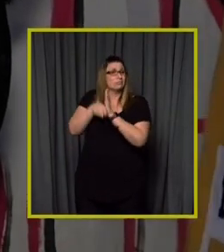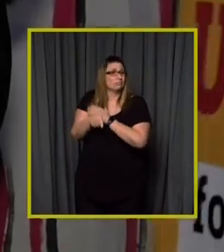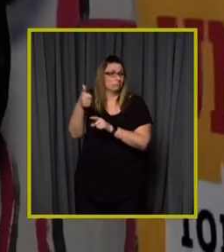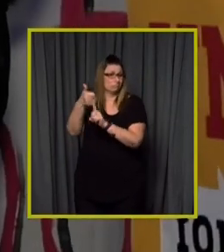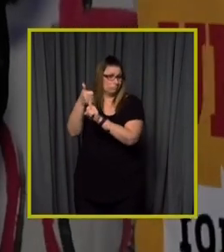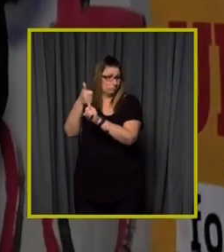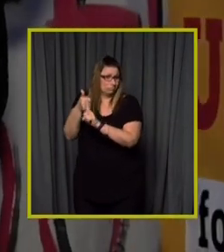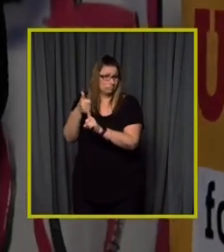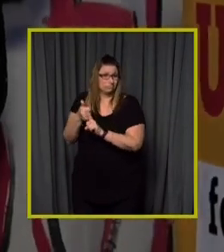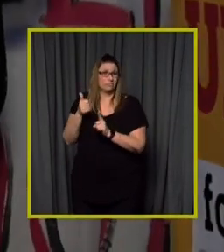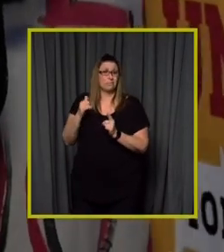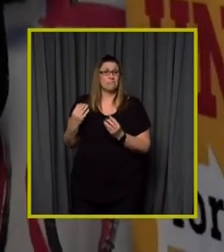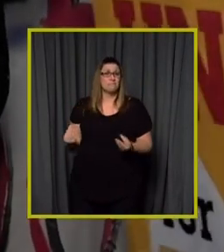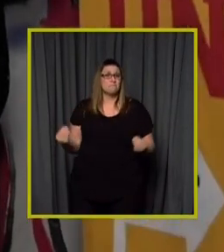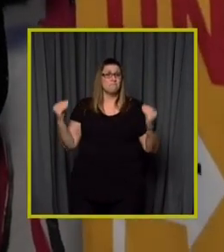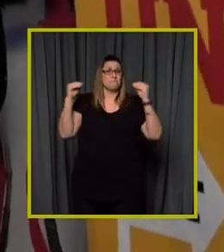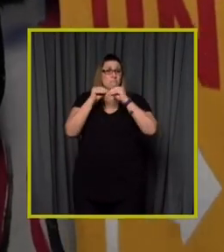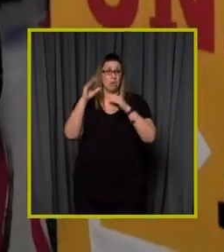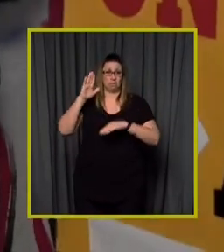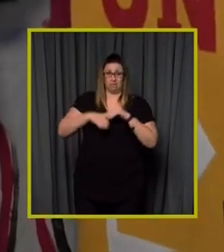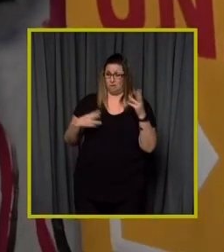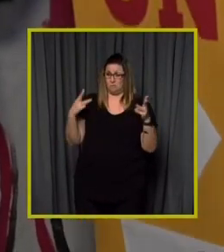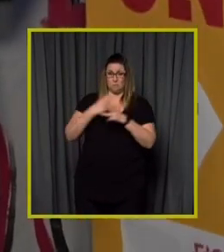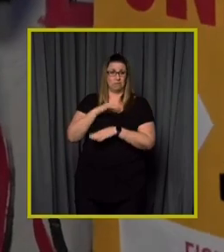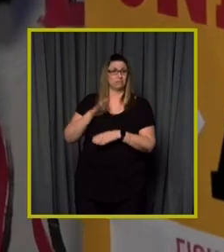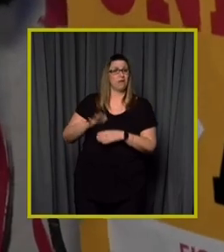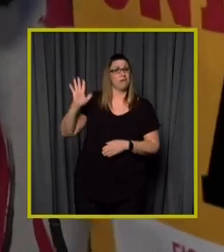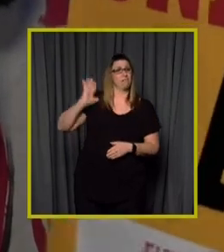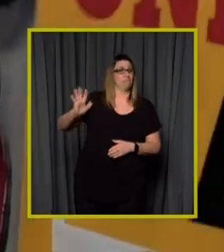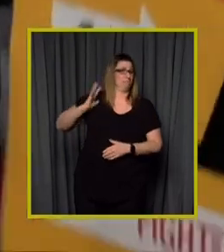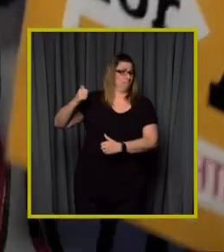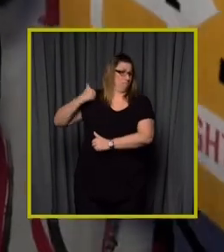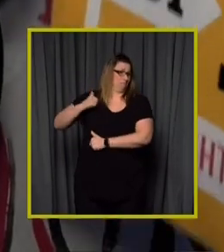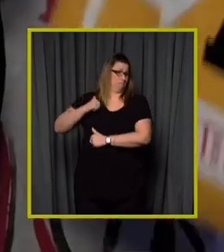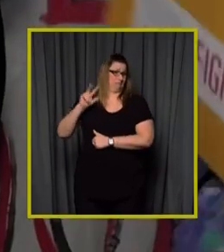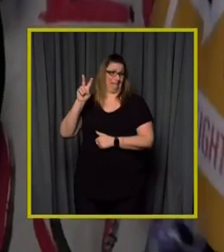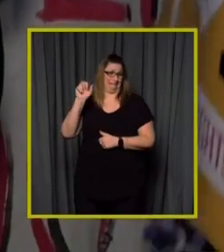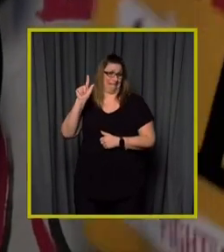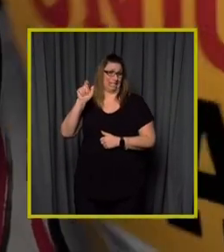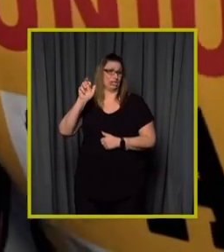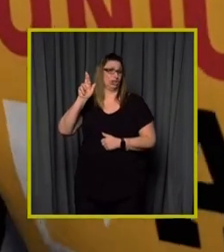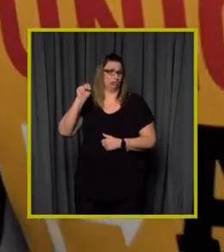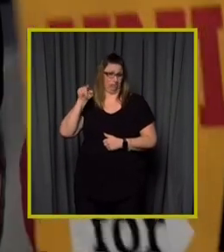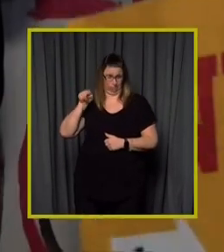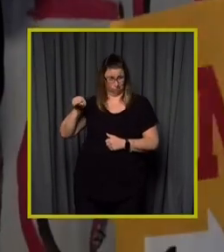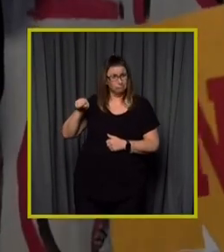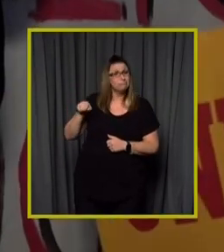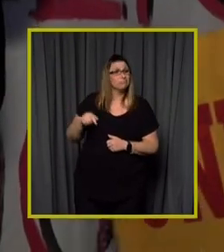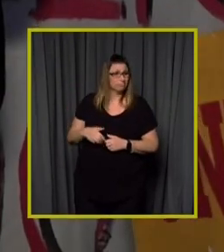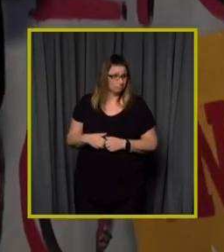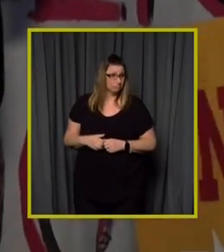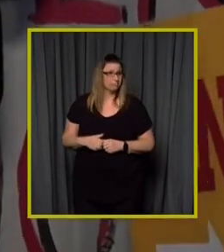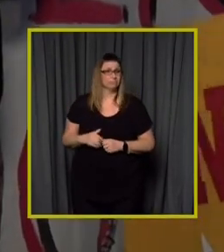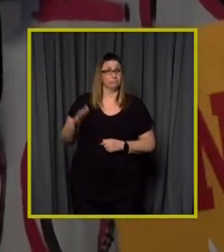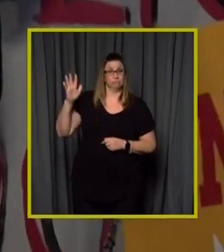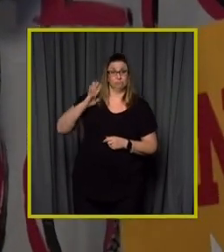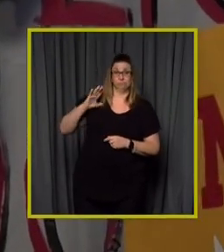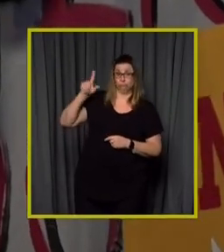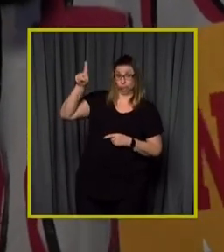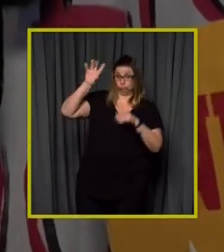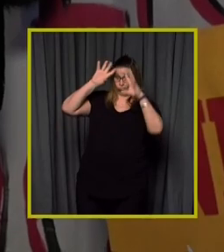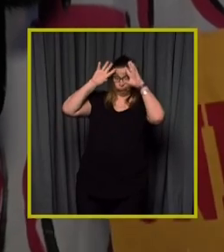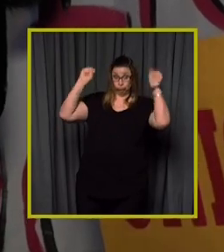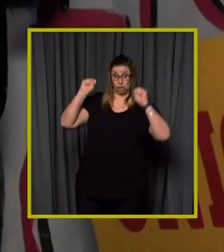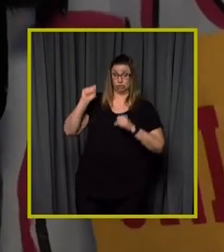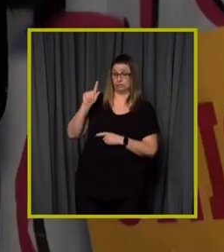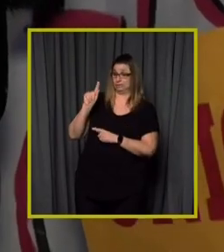up since 2017, when world grain markets were destabilized by tariffs. Farmers live in